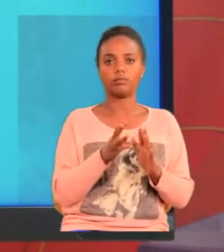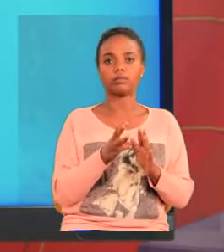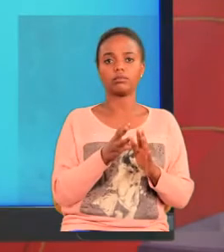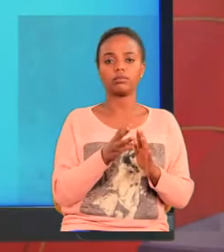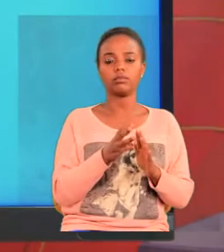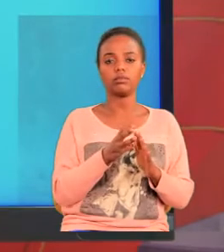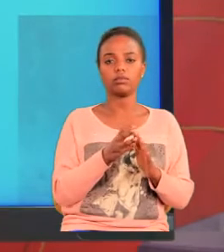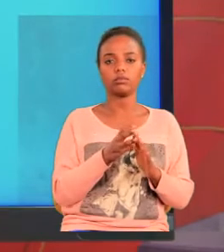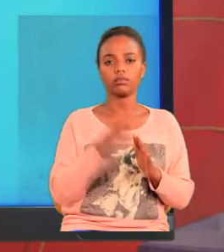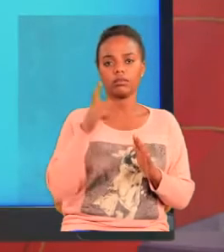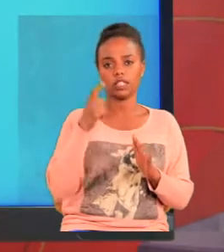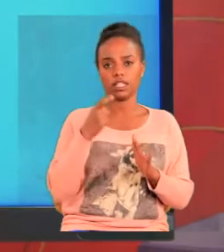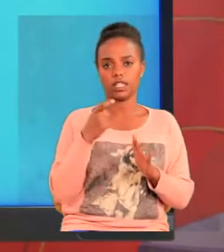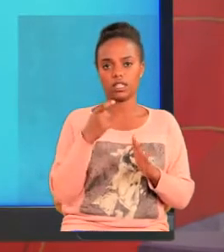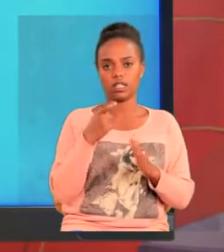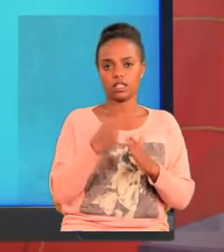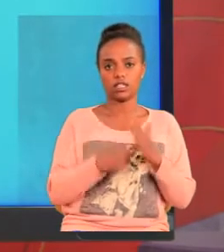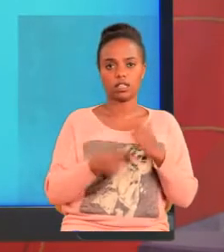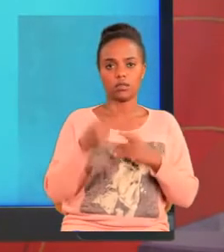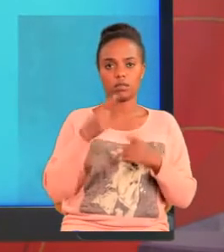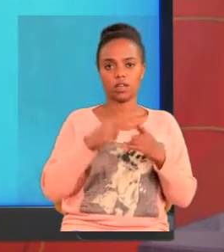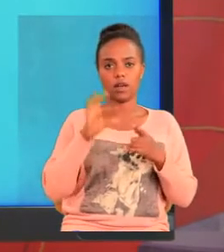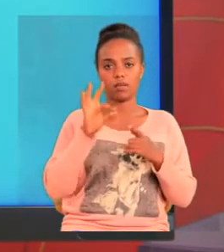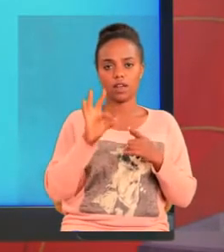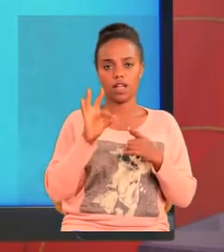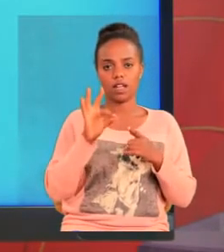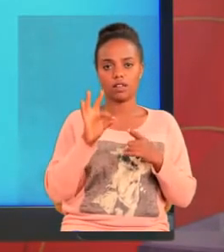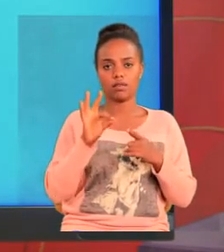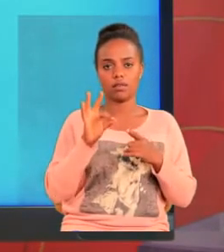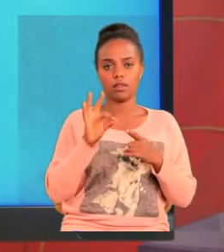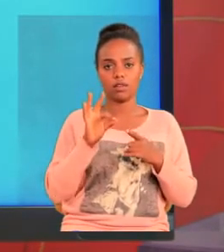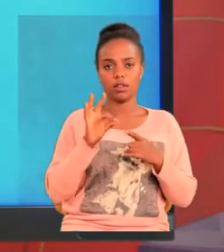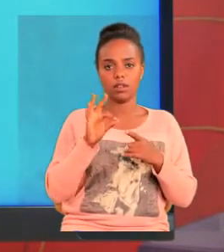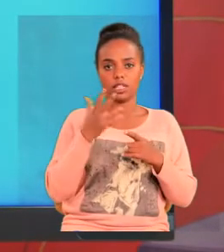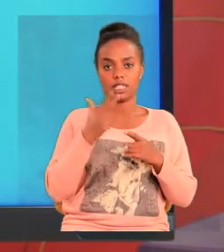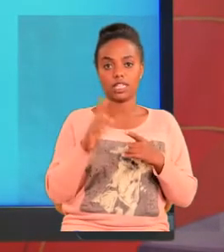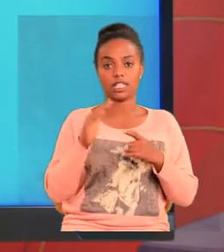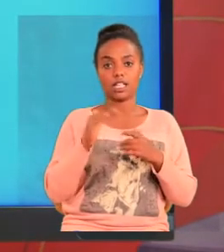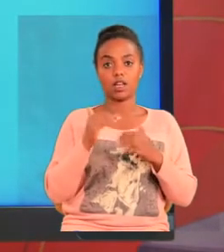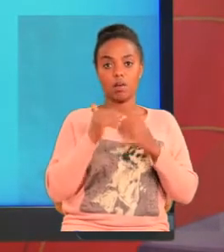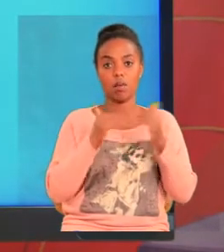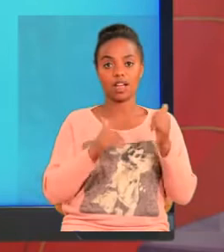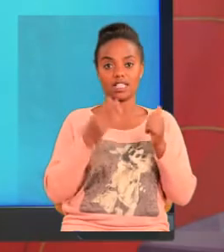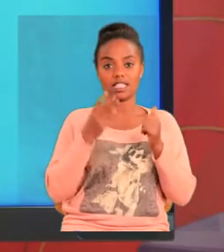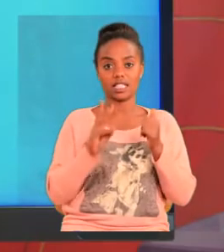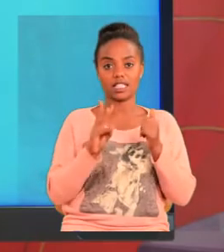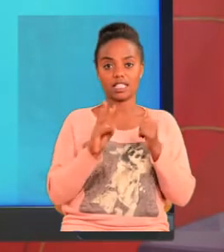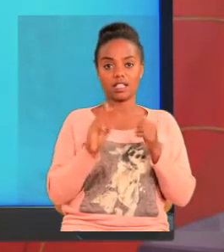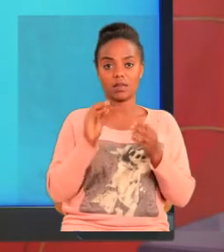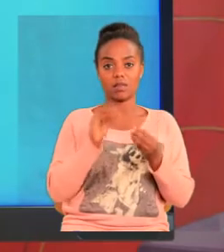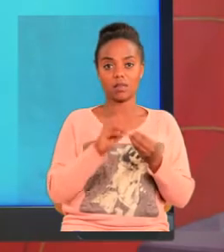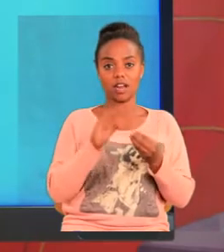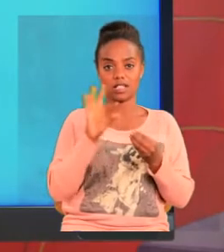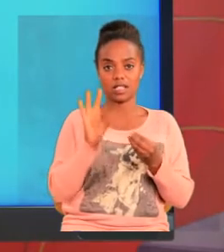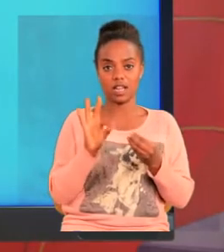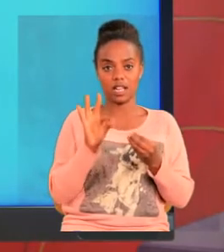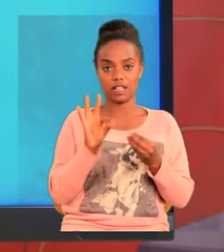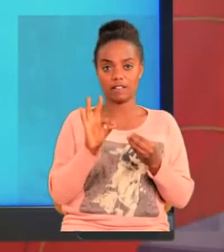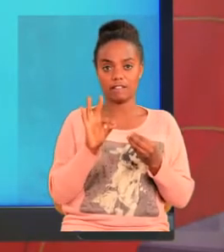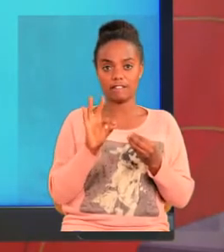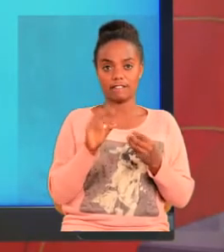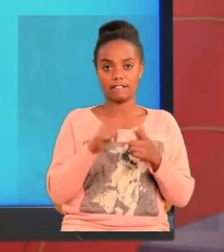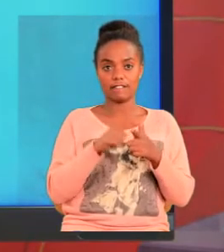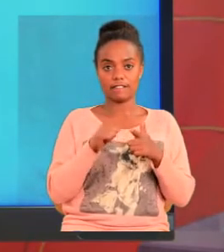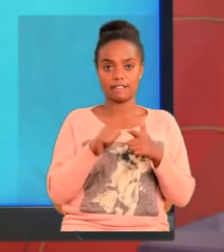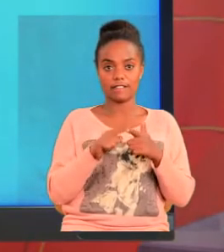this result becomes 13 minus 16 is minus 3 plus 9 is 6.